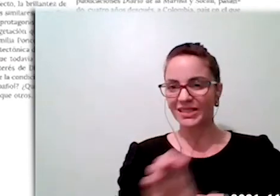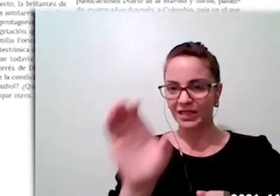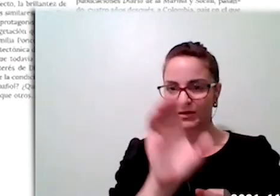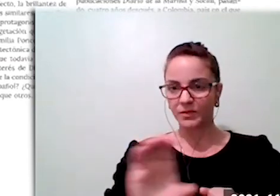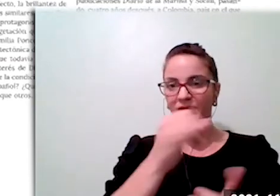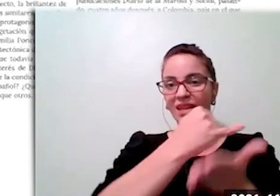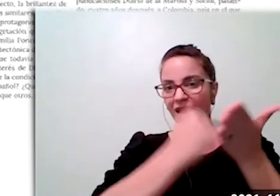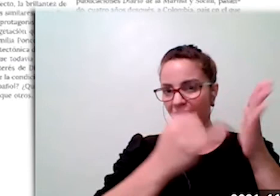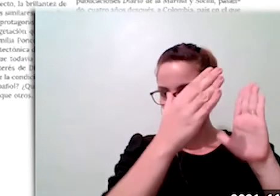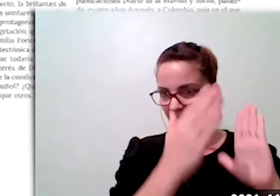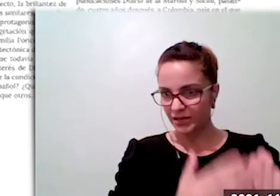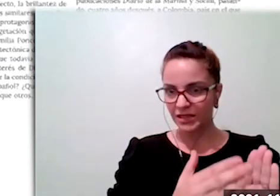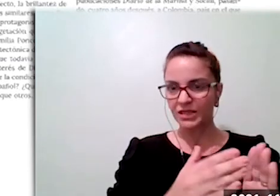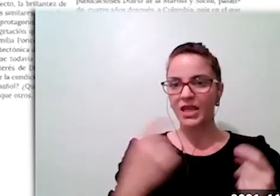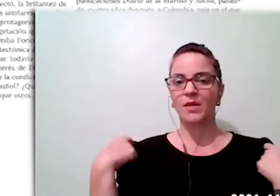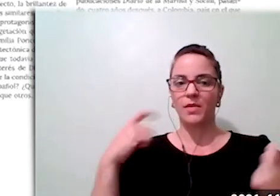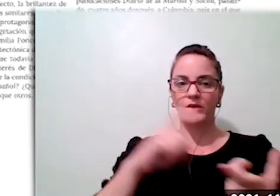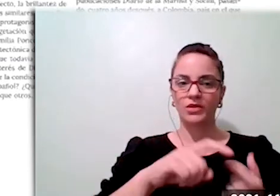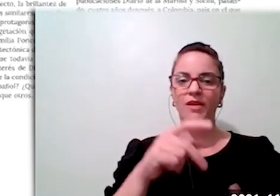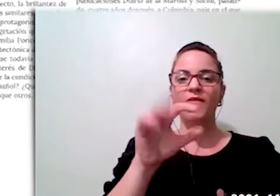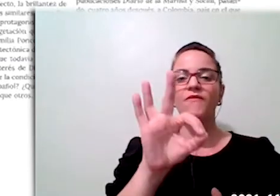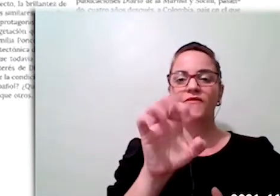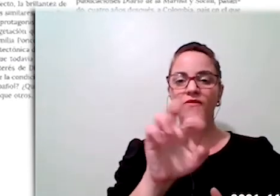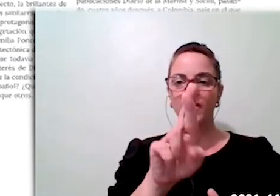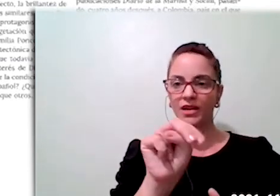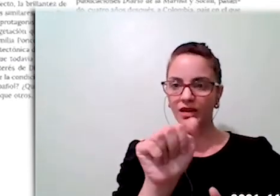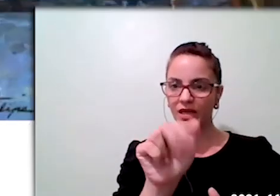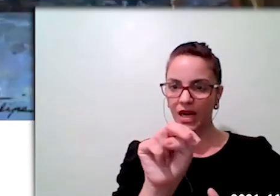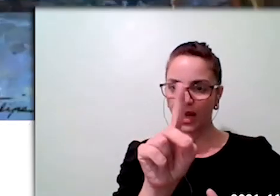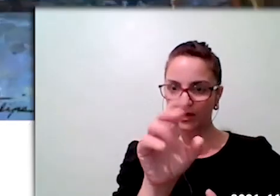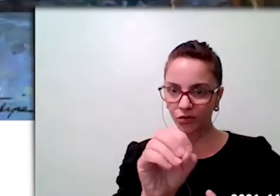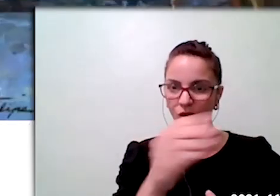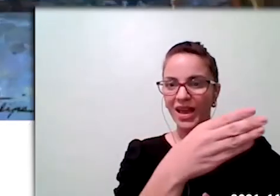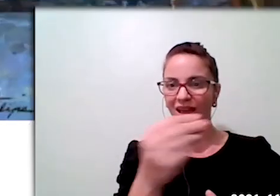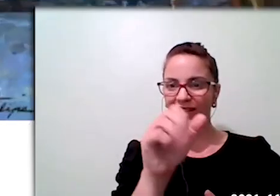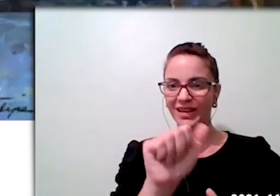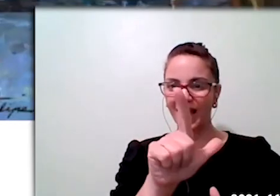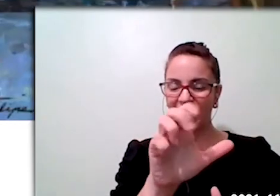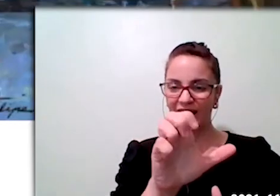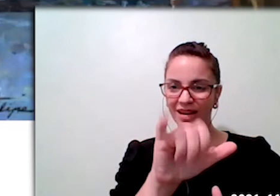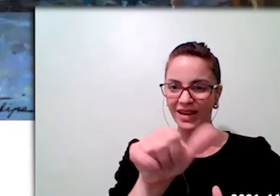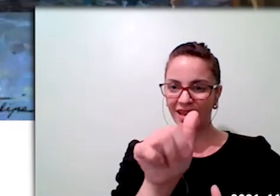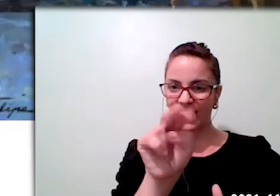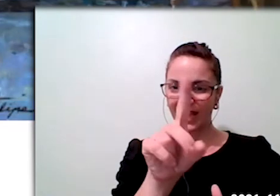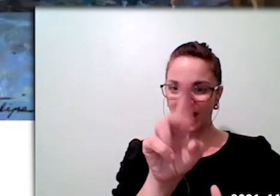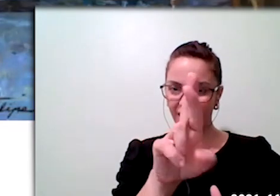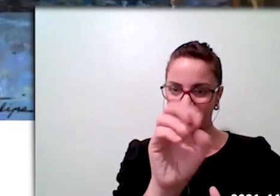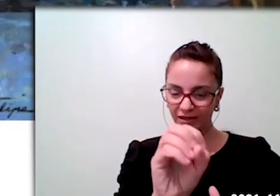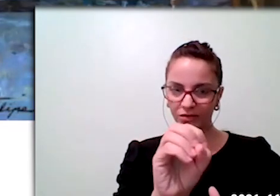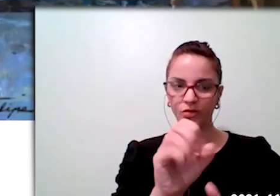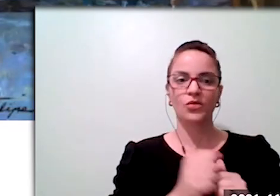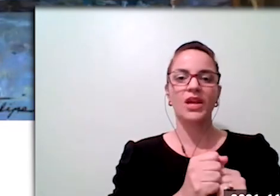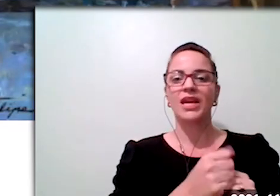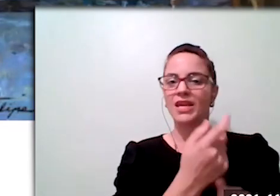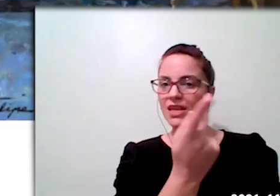such as Spanish Fernando Díaz Mackenna and Alejandro Sánchez Felipe had their workshops in